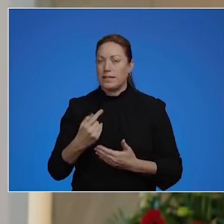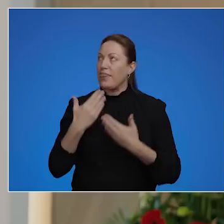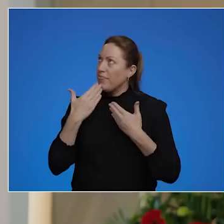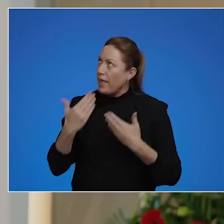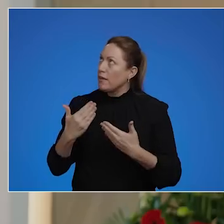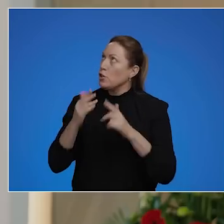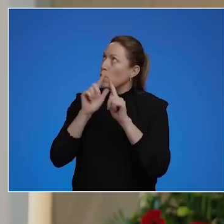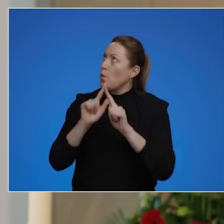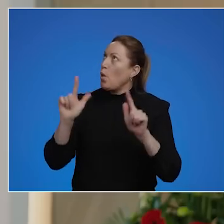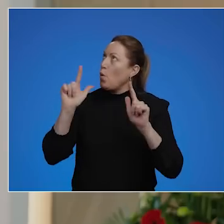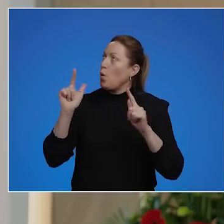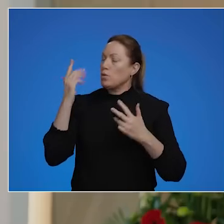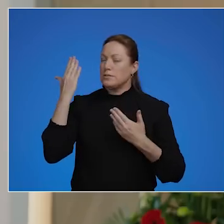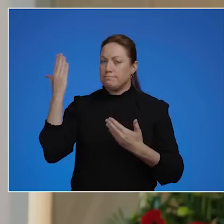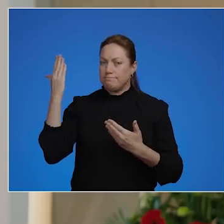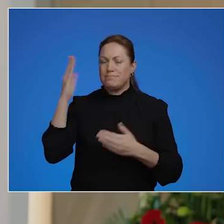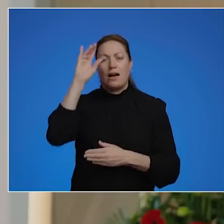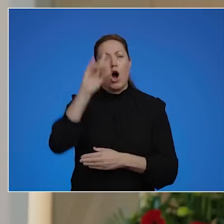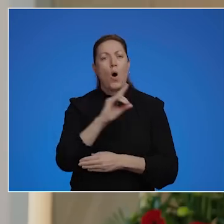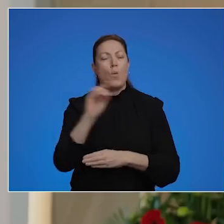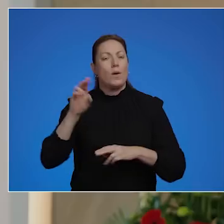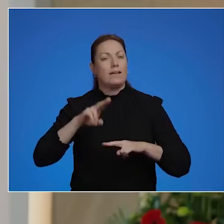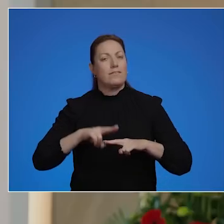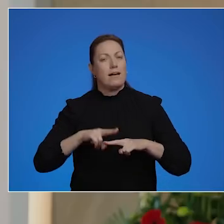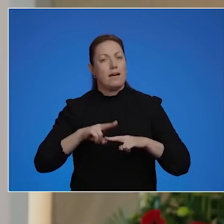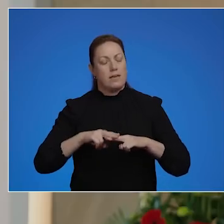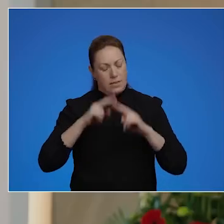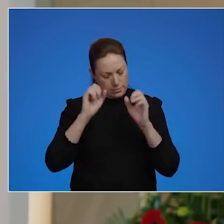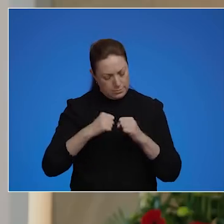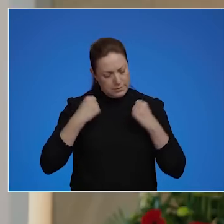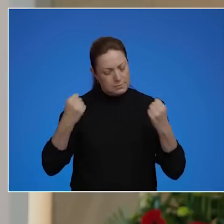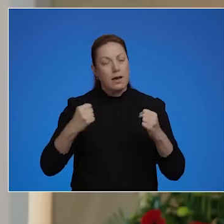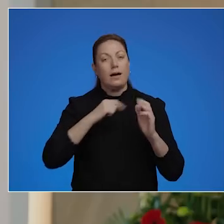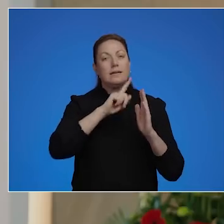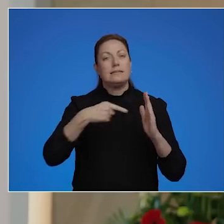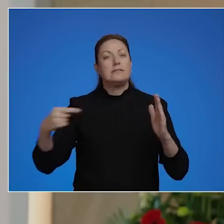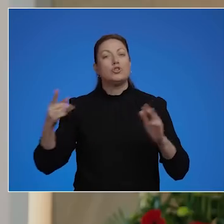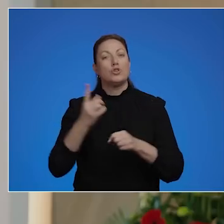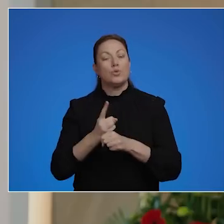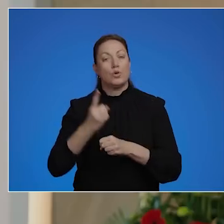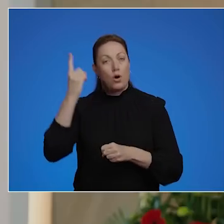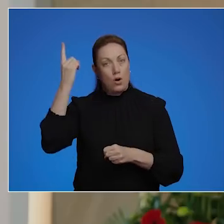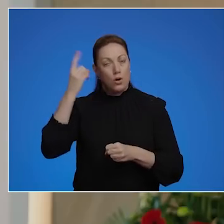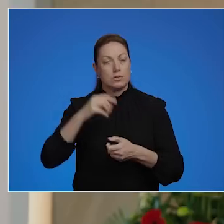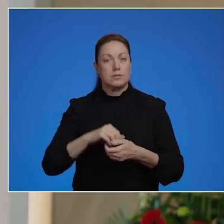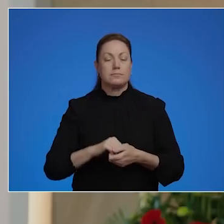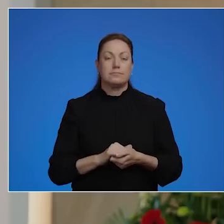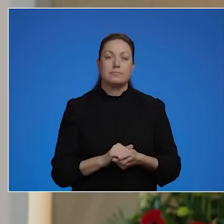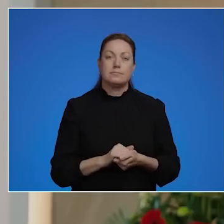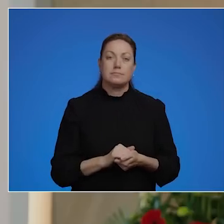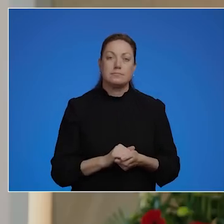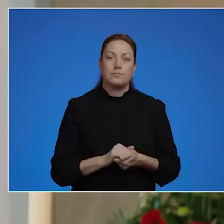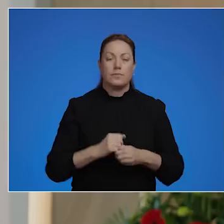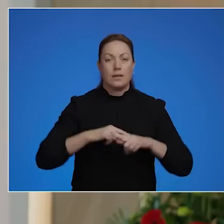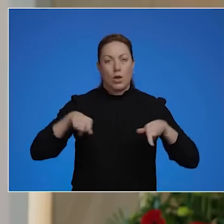always and everywhere, to give you thanks, Lord, Holy Father, Almighty and eternal God. For